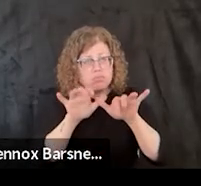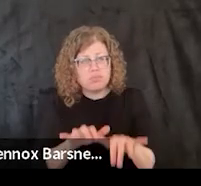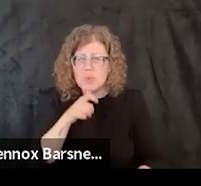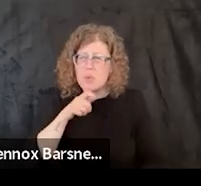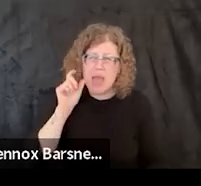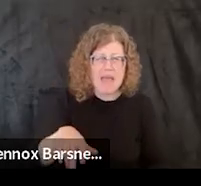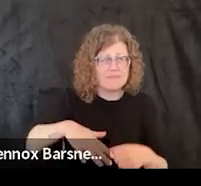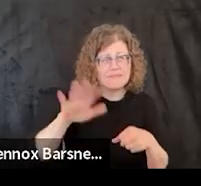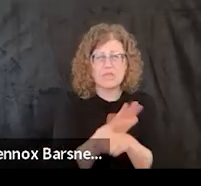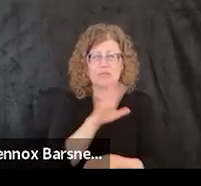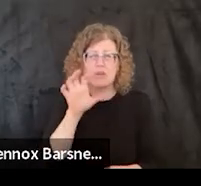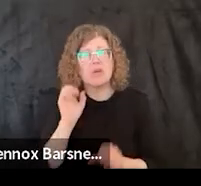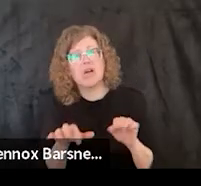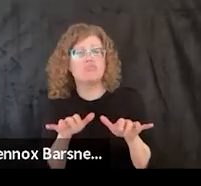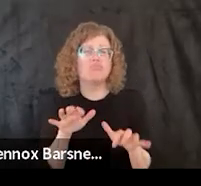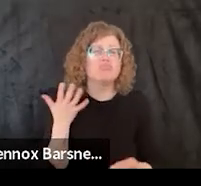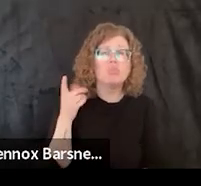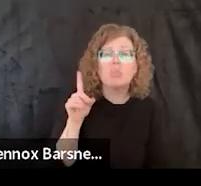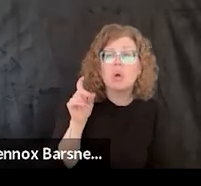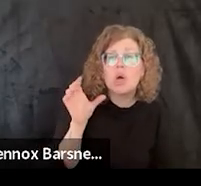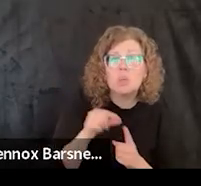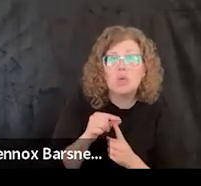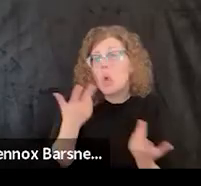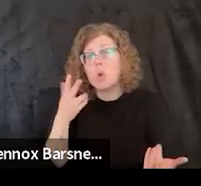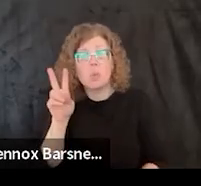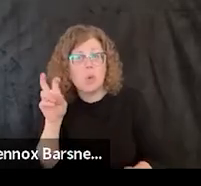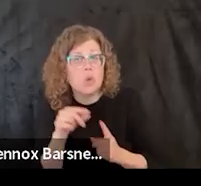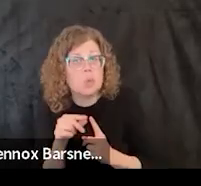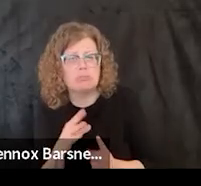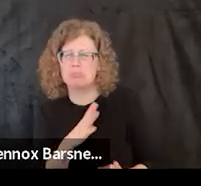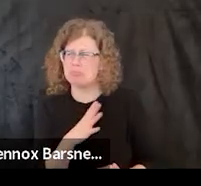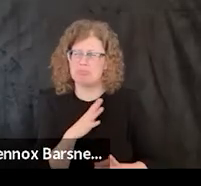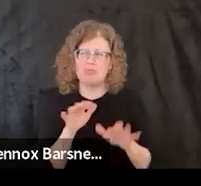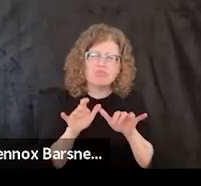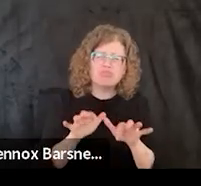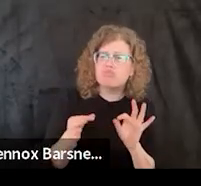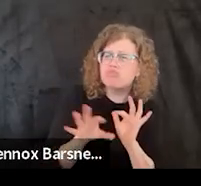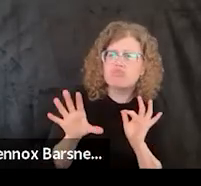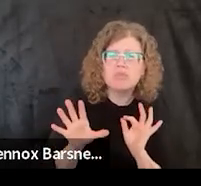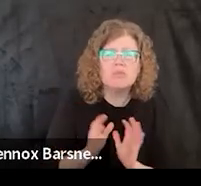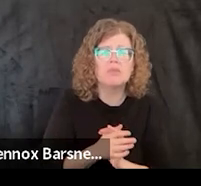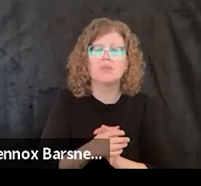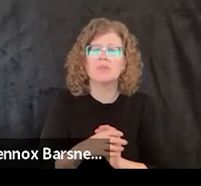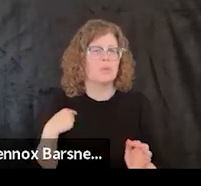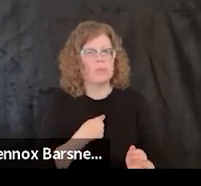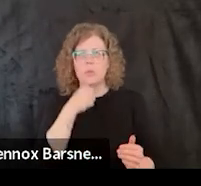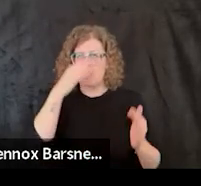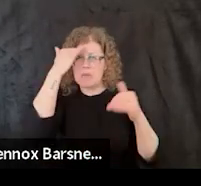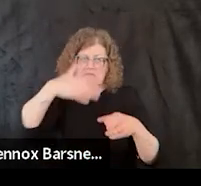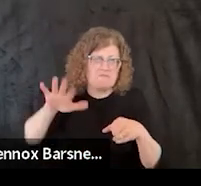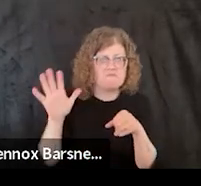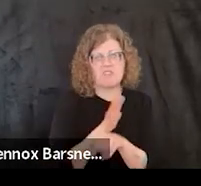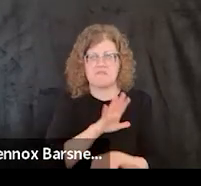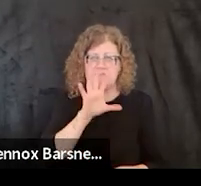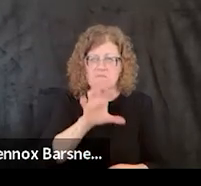make your case, don't feel compelled to fill space or repeat yourself over and over. You'll also need to include a project